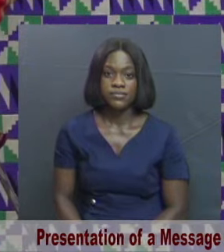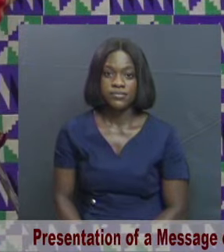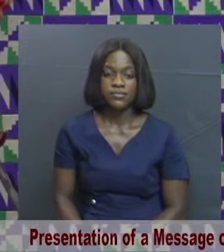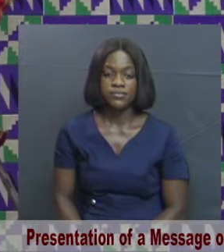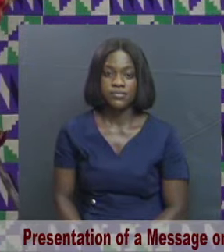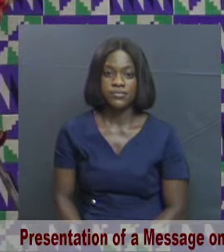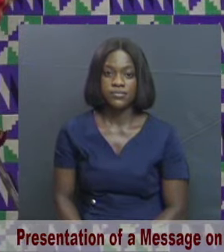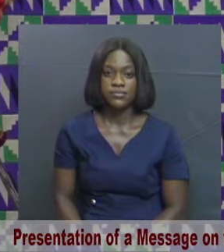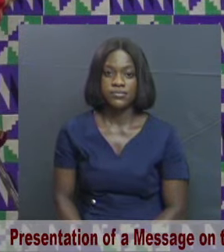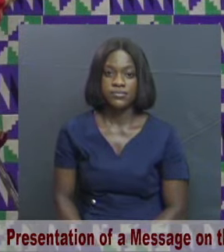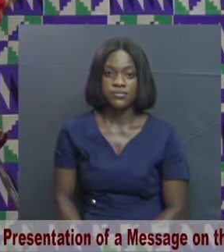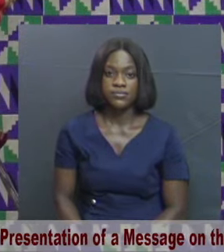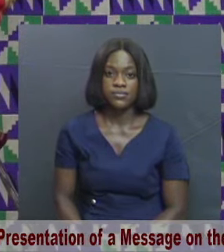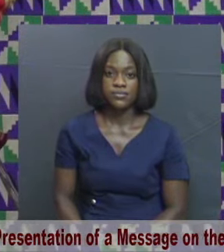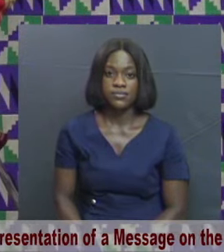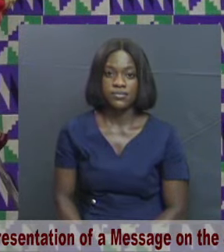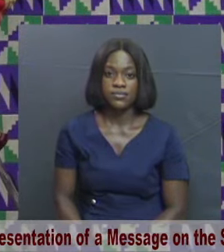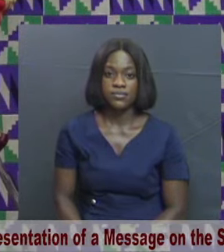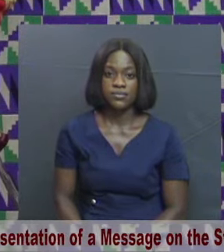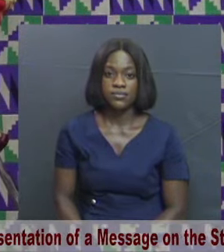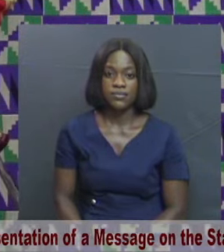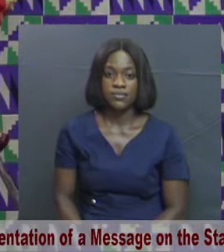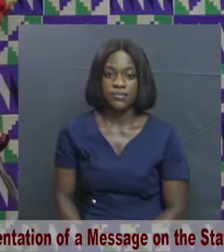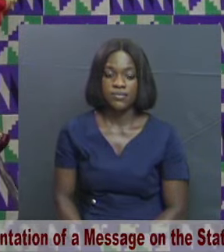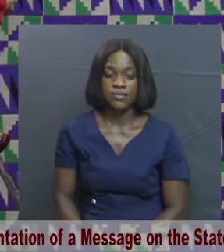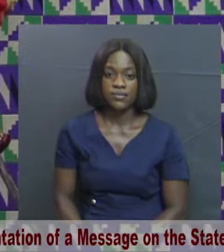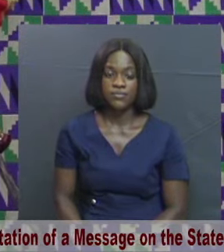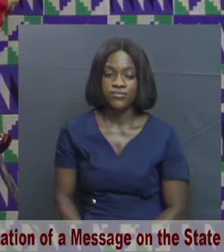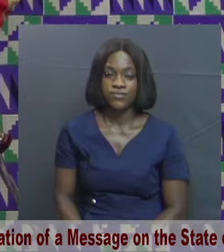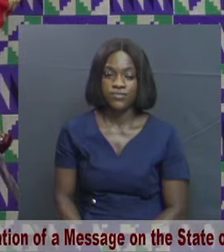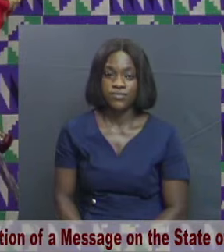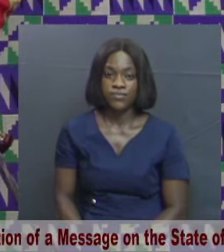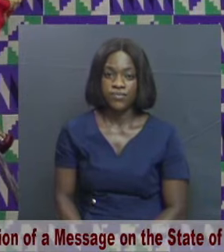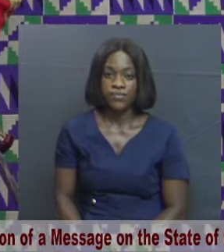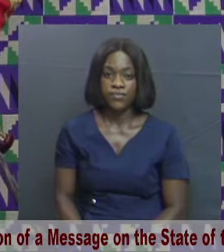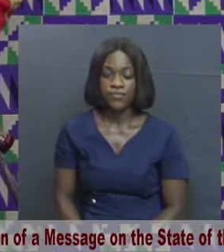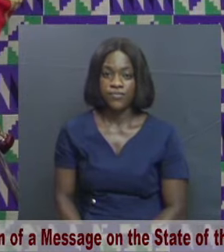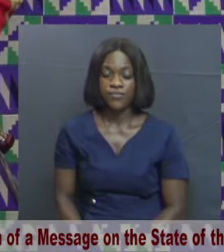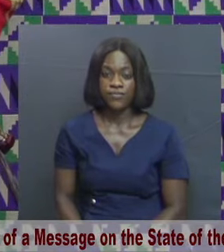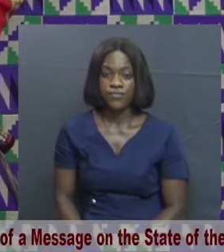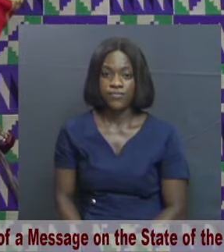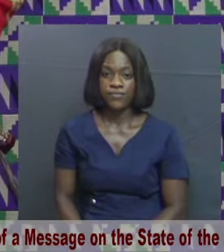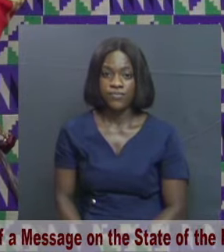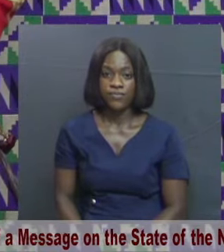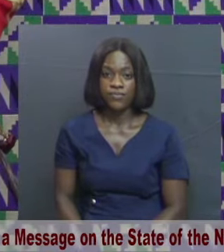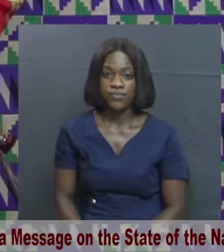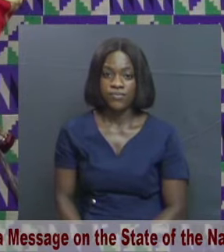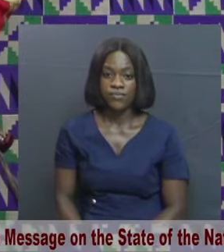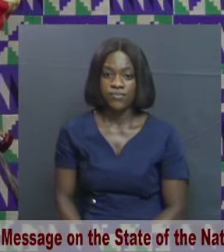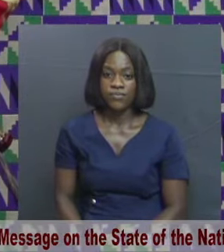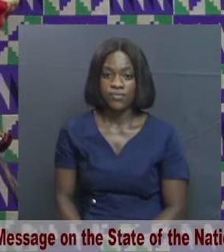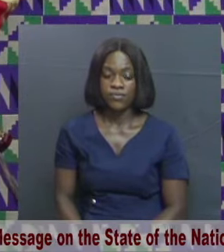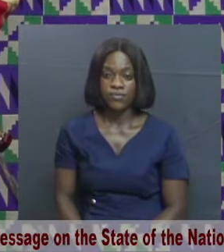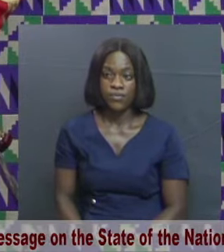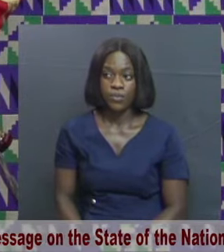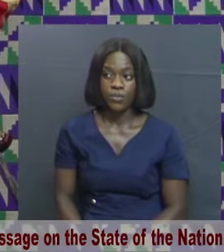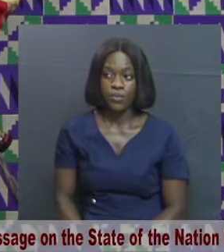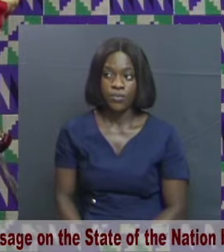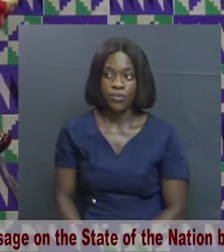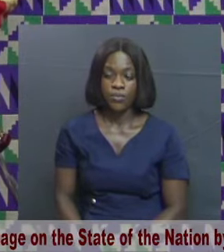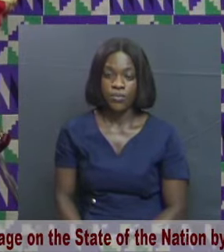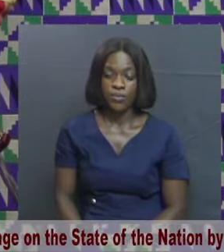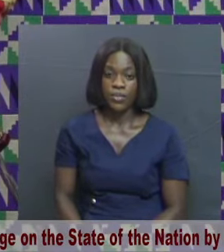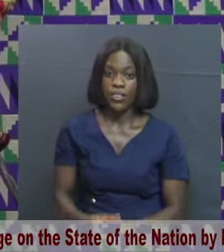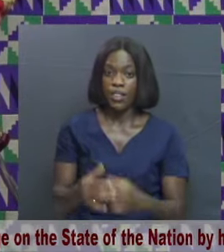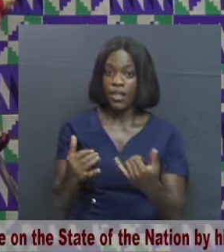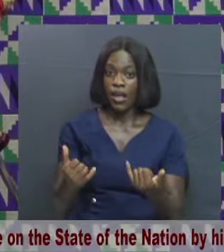the to one ,300 CS per bag in the current Co current